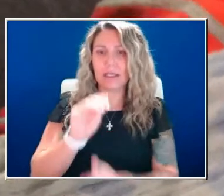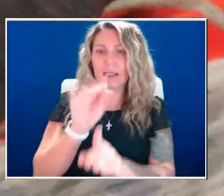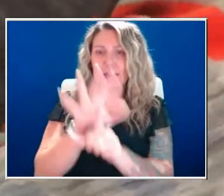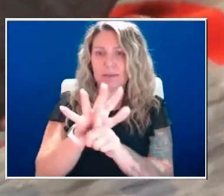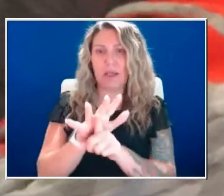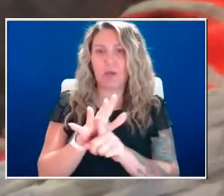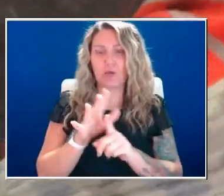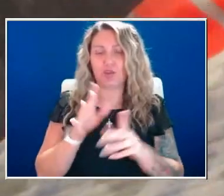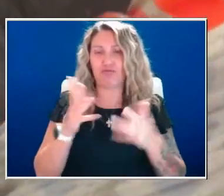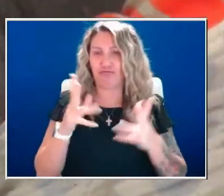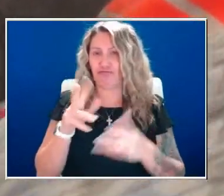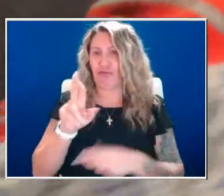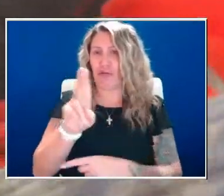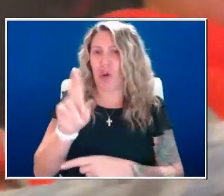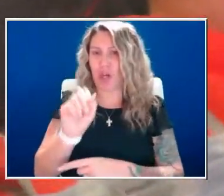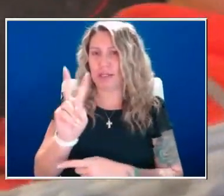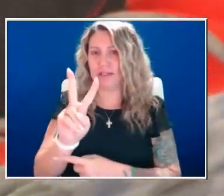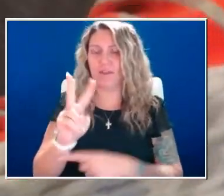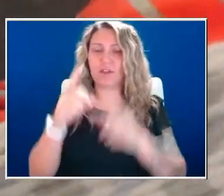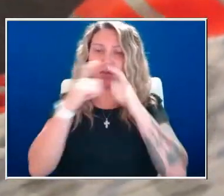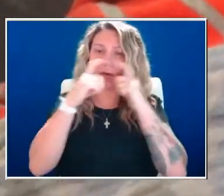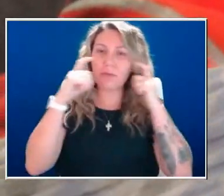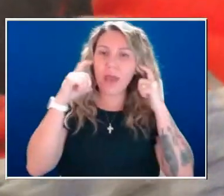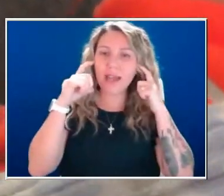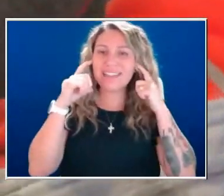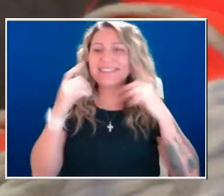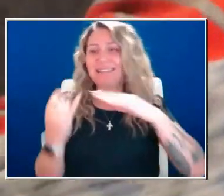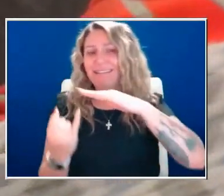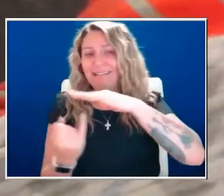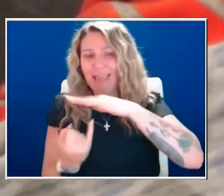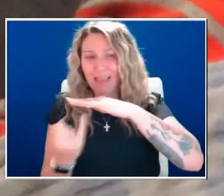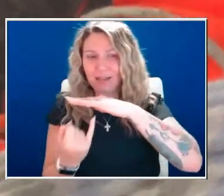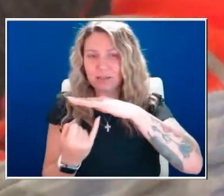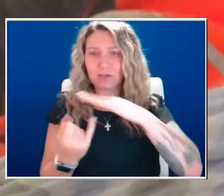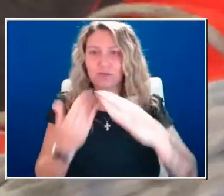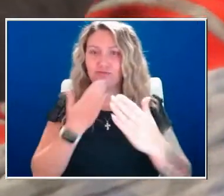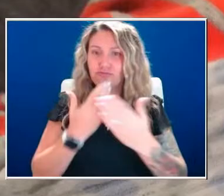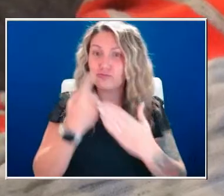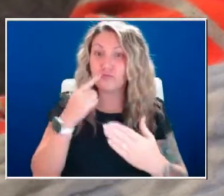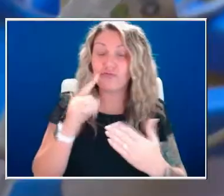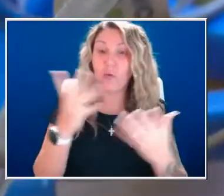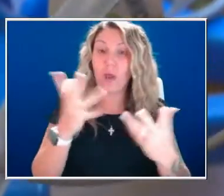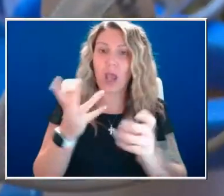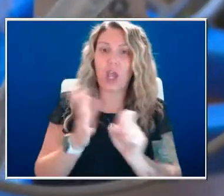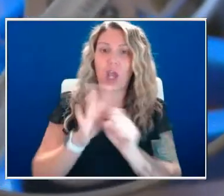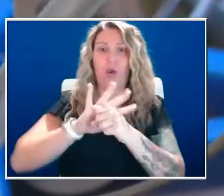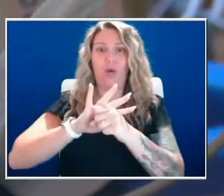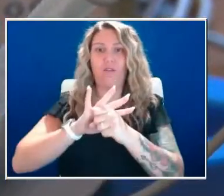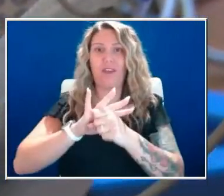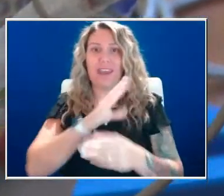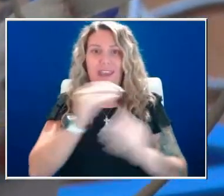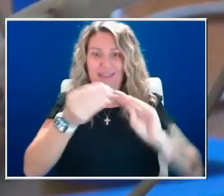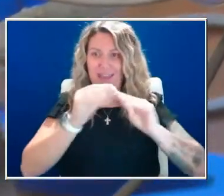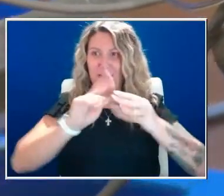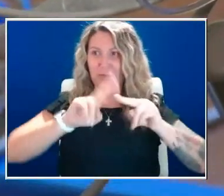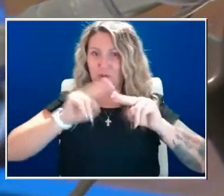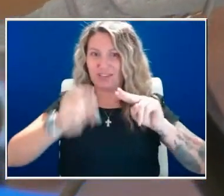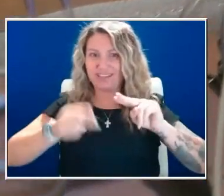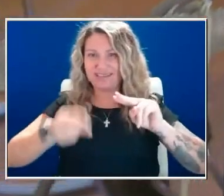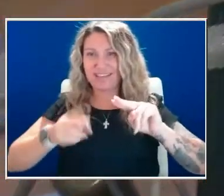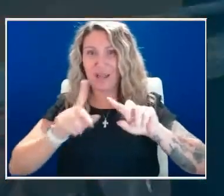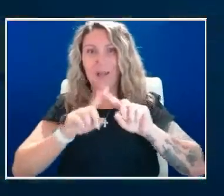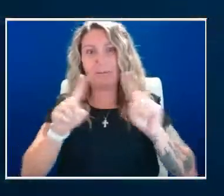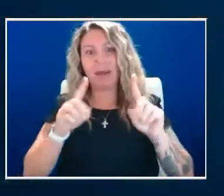So masking and isolating have been really good for COVID and bringing COVID numbers down. But now with the